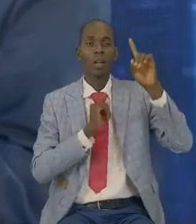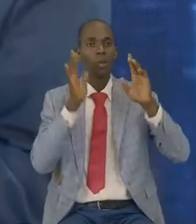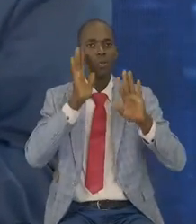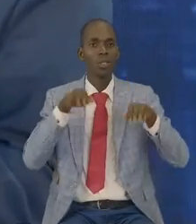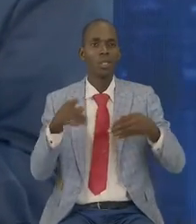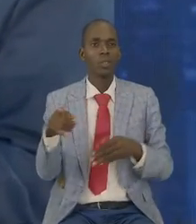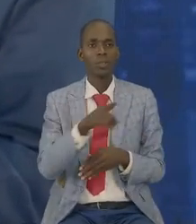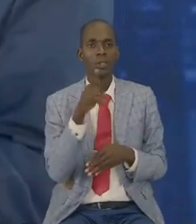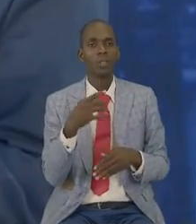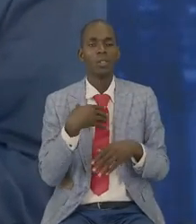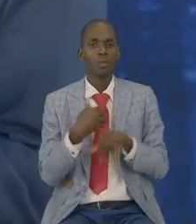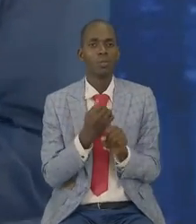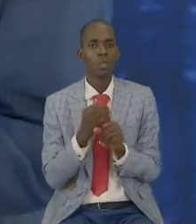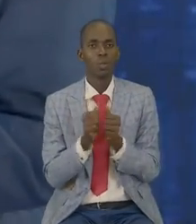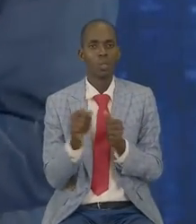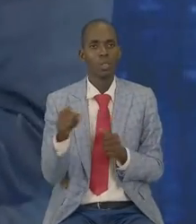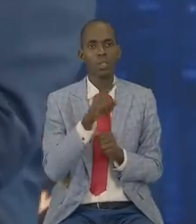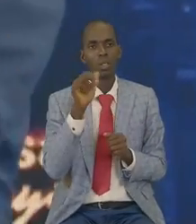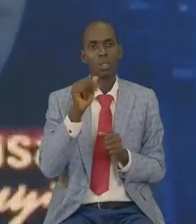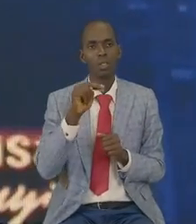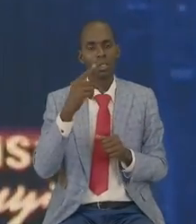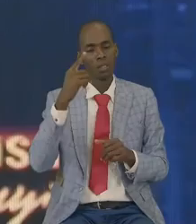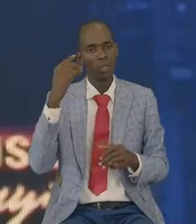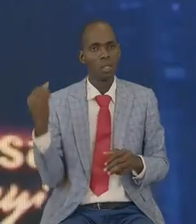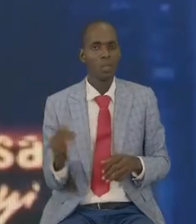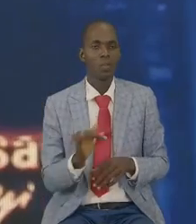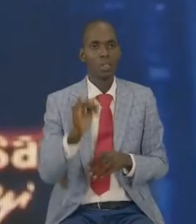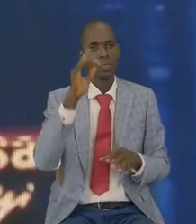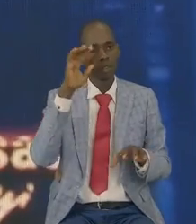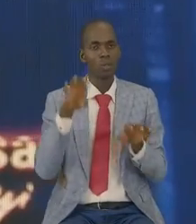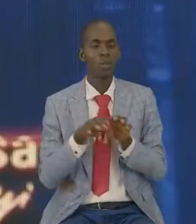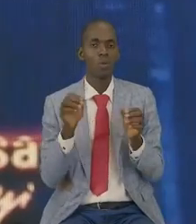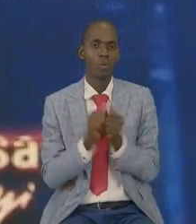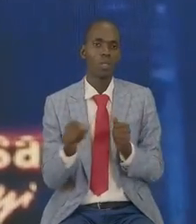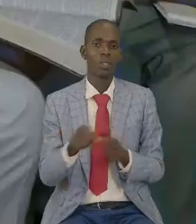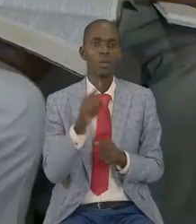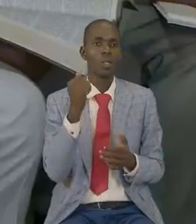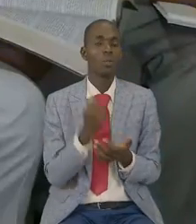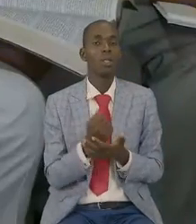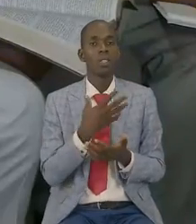I'll make an everlasting covenant with them.